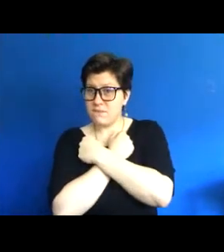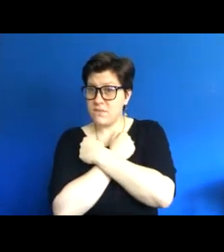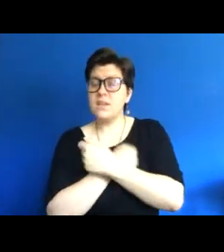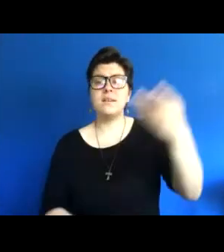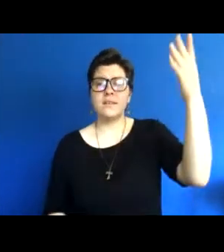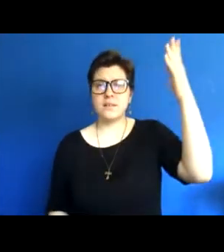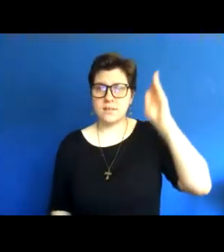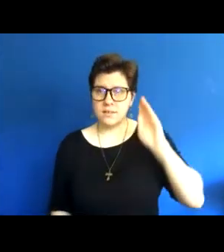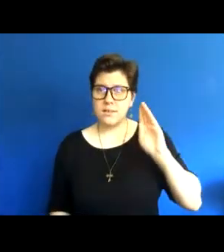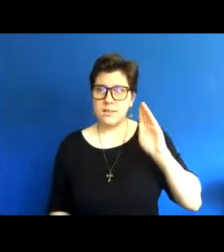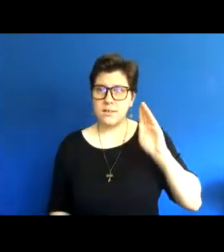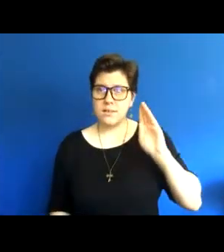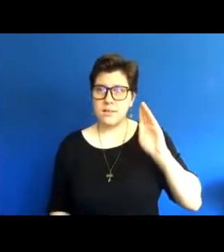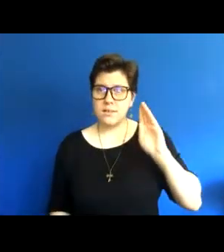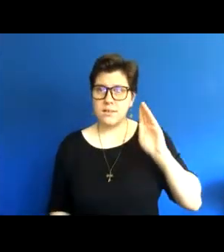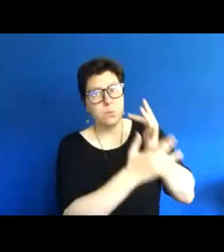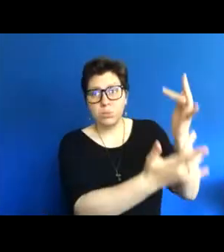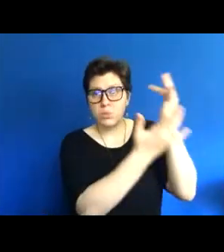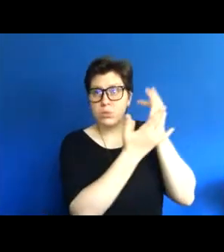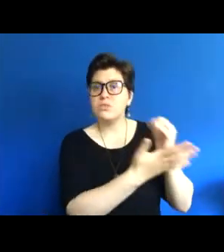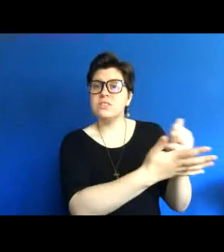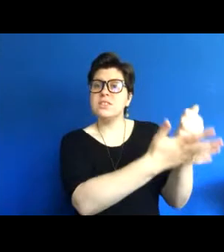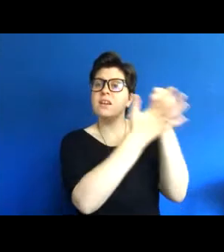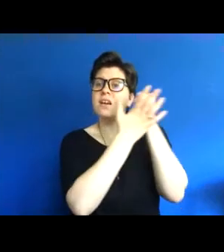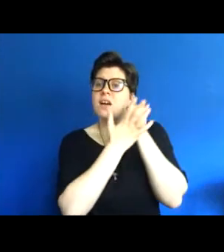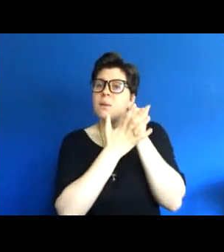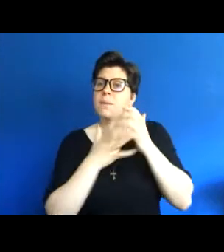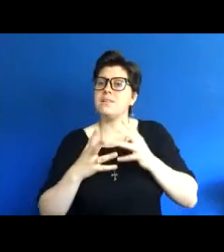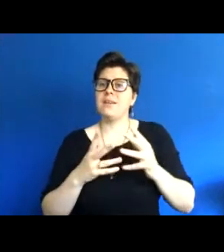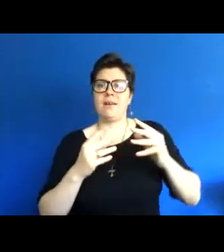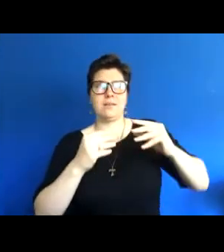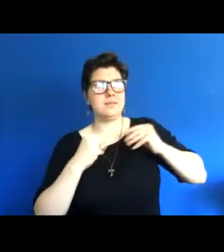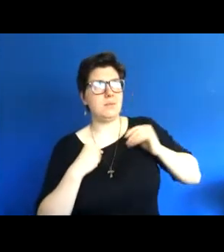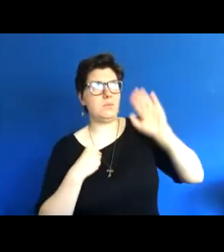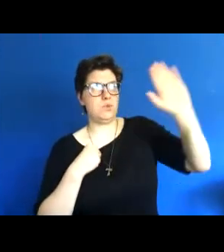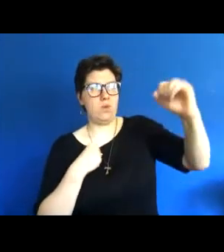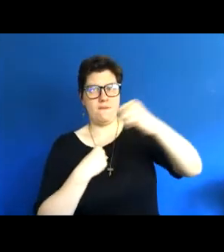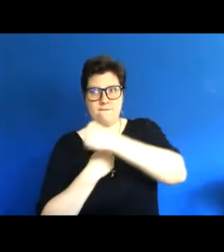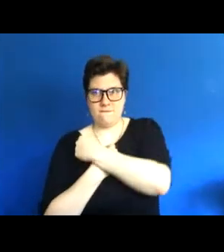God, in your mercy, help us accept your love.